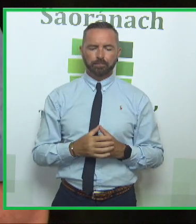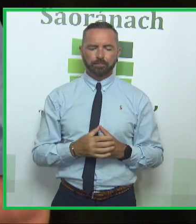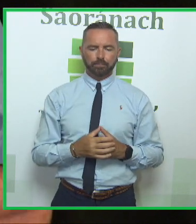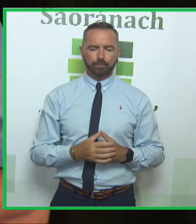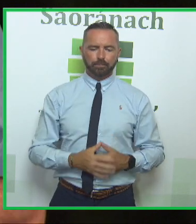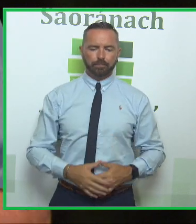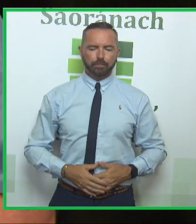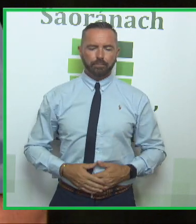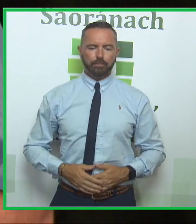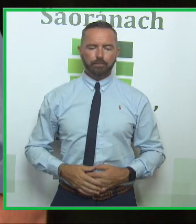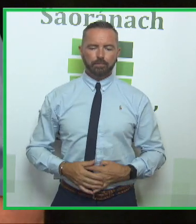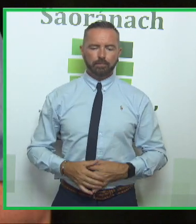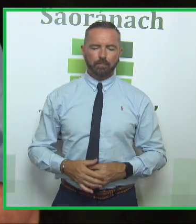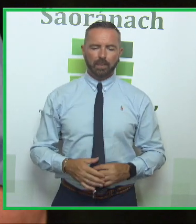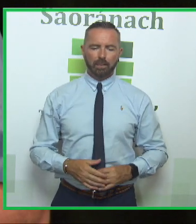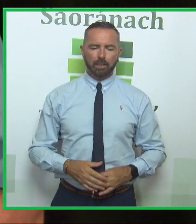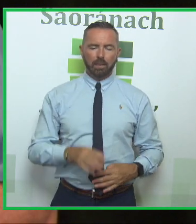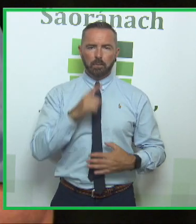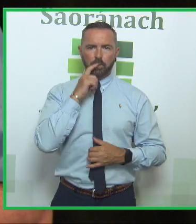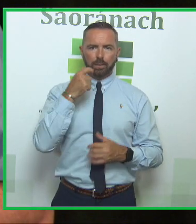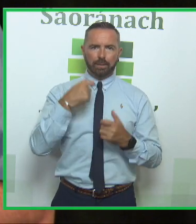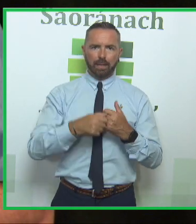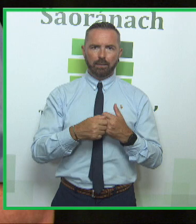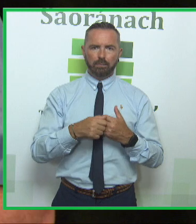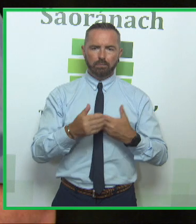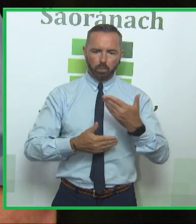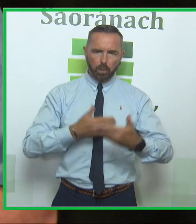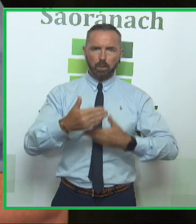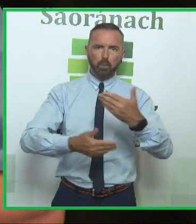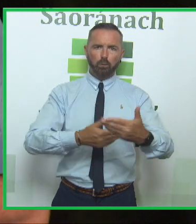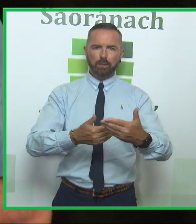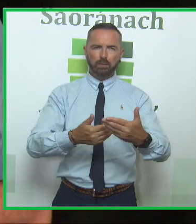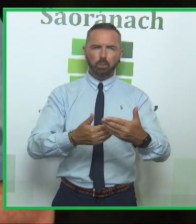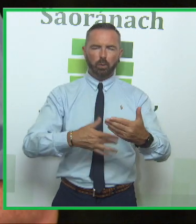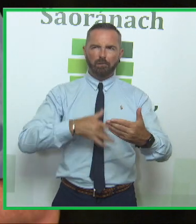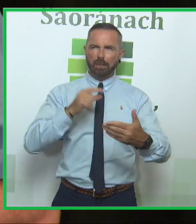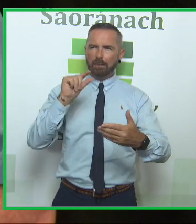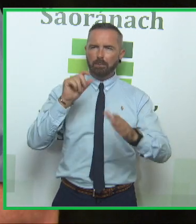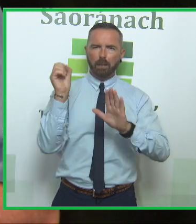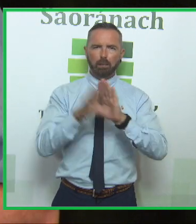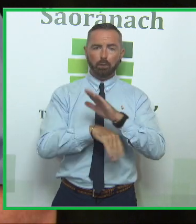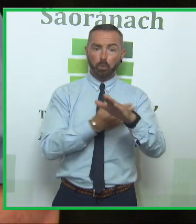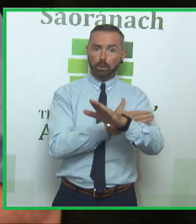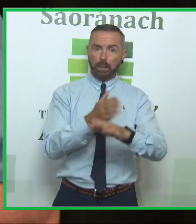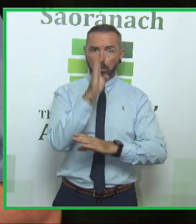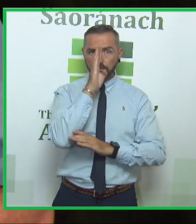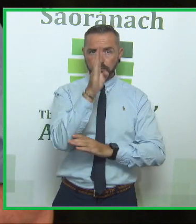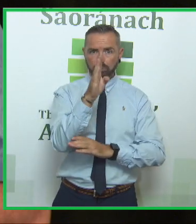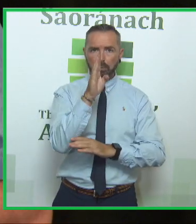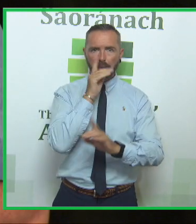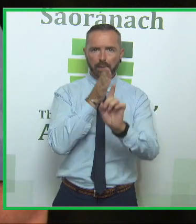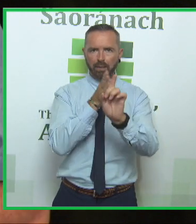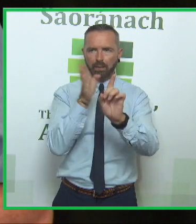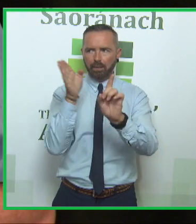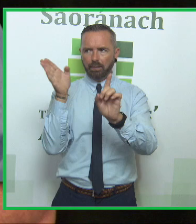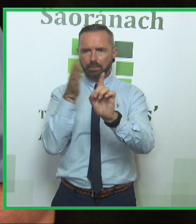suppose, sadly, along the way, we sort of lost our way in some ways in Ireland. We set off in the right direction. That was all built on the knowledge that we